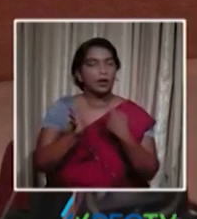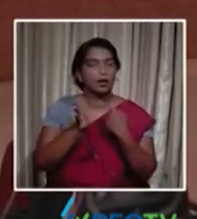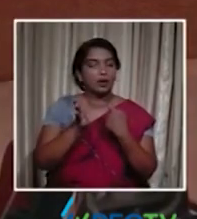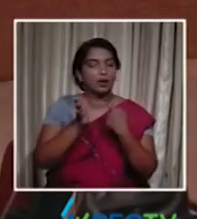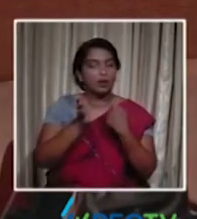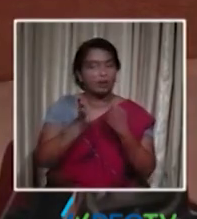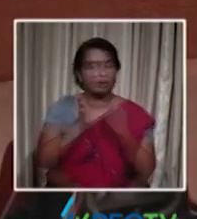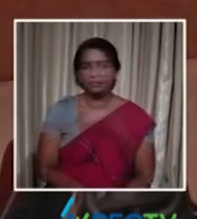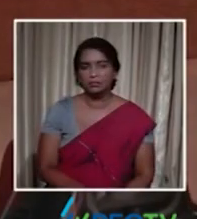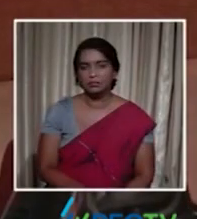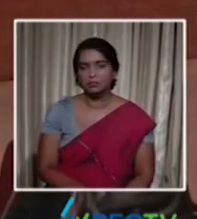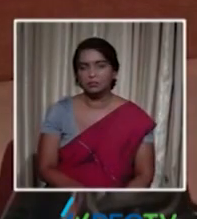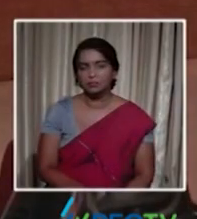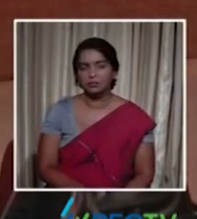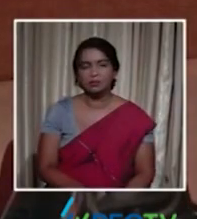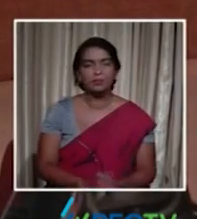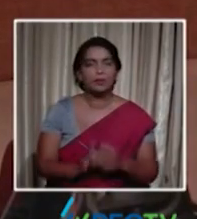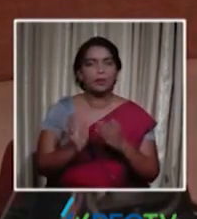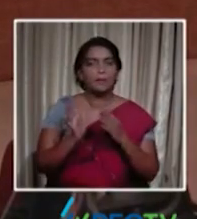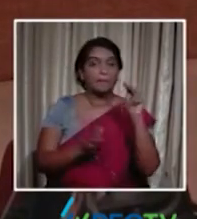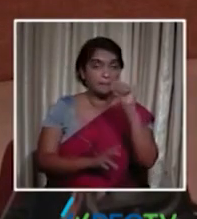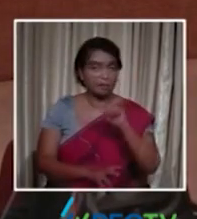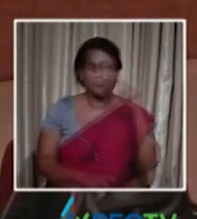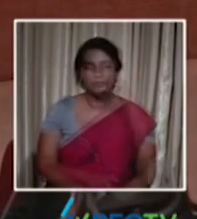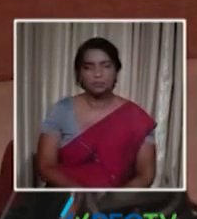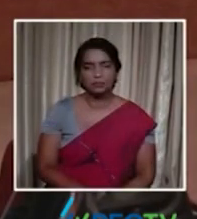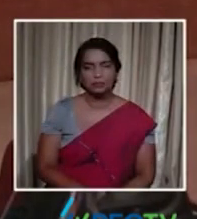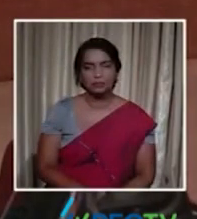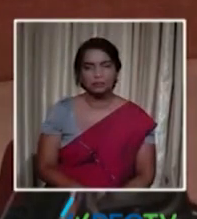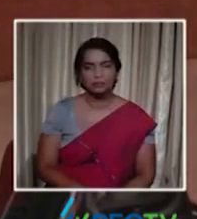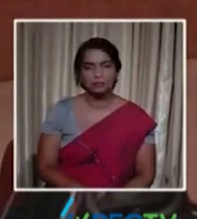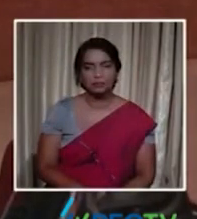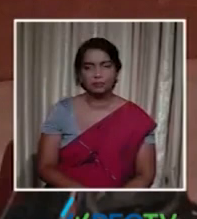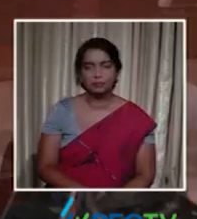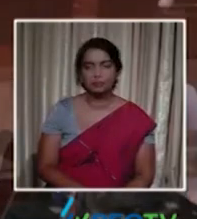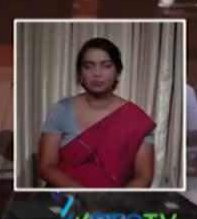Rajavarotiyam Sambandhan. Honorable Maitri Pala Sirisena.